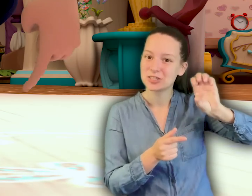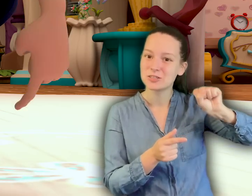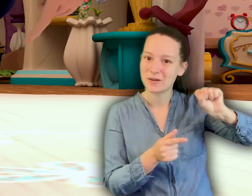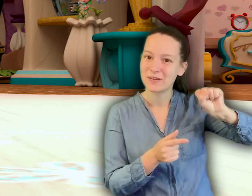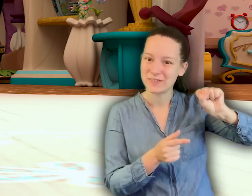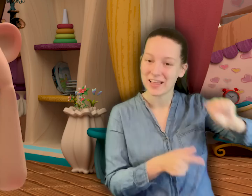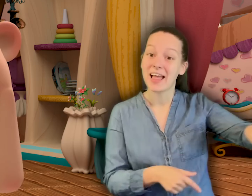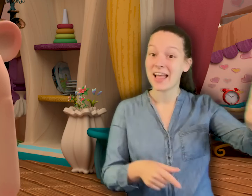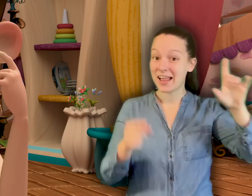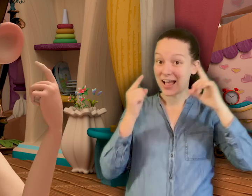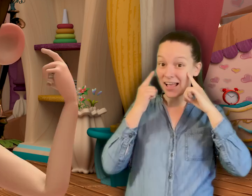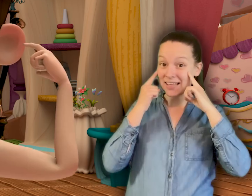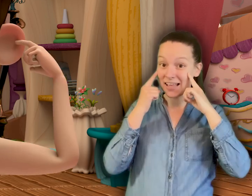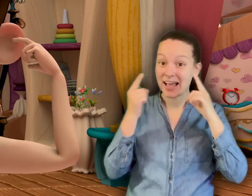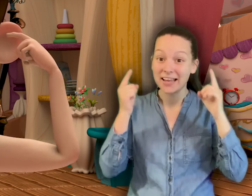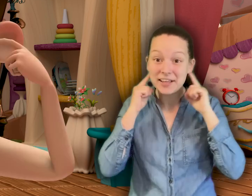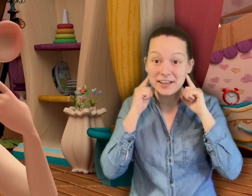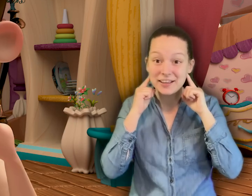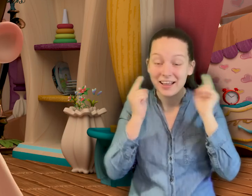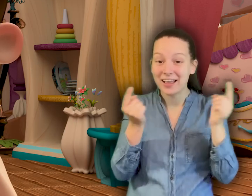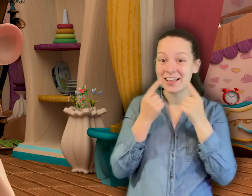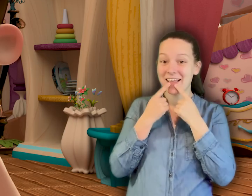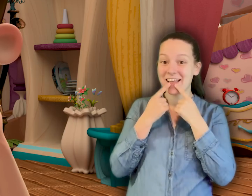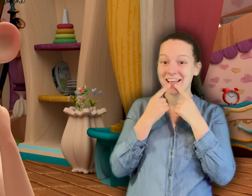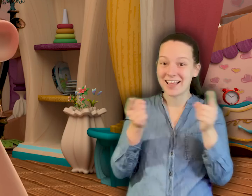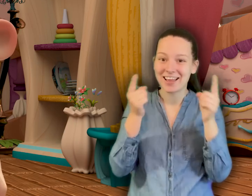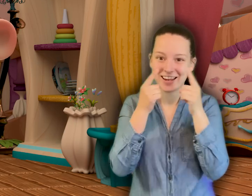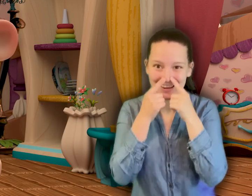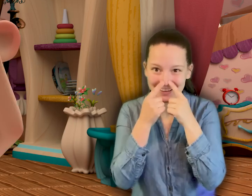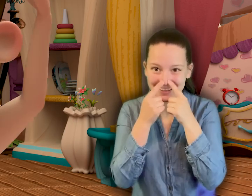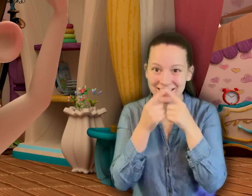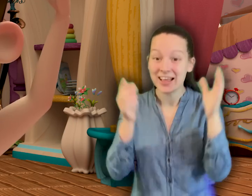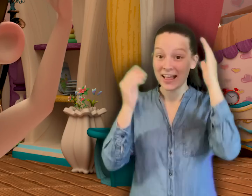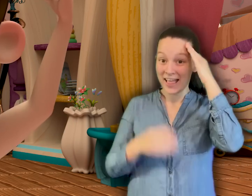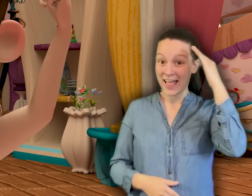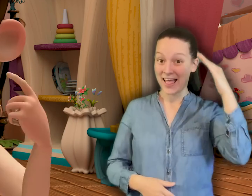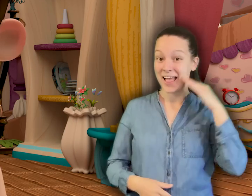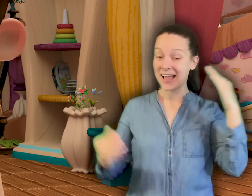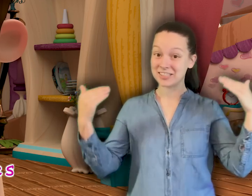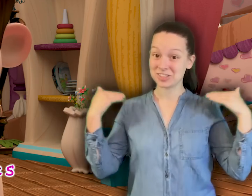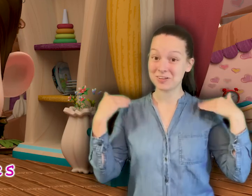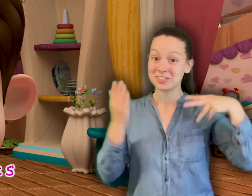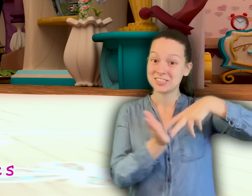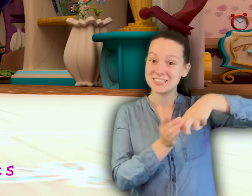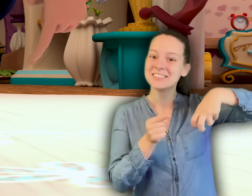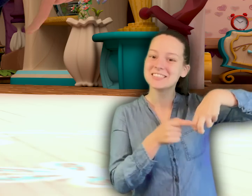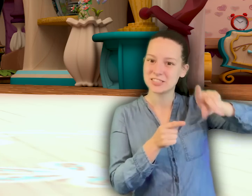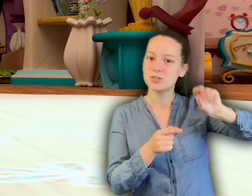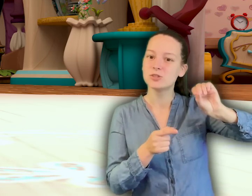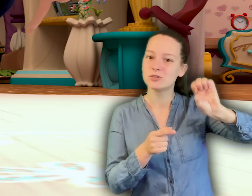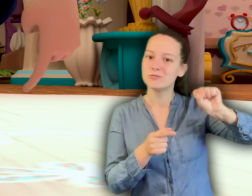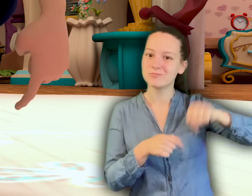and toes and eyes and ears and mouth and nose head and shoulders knees and